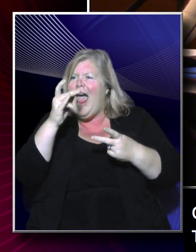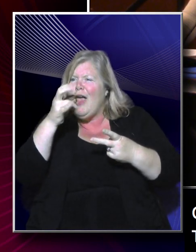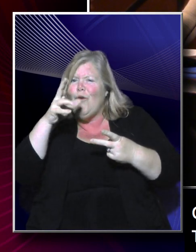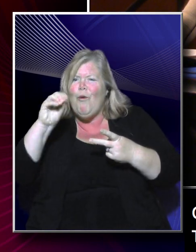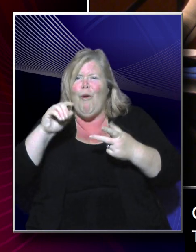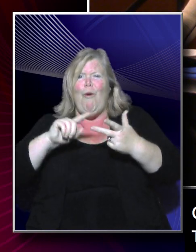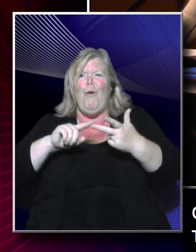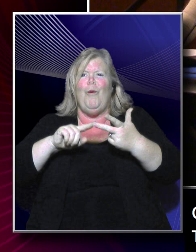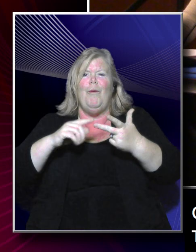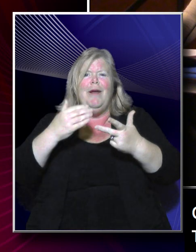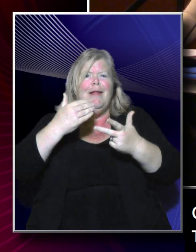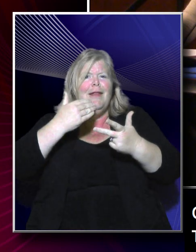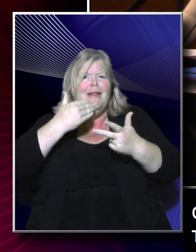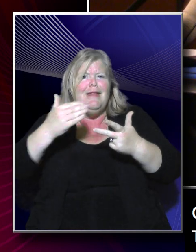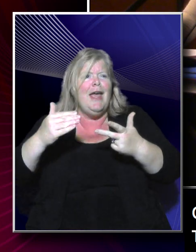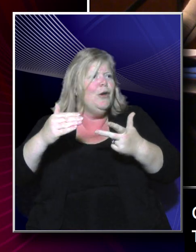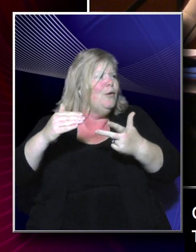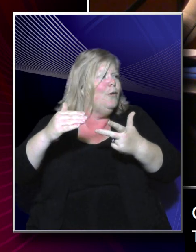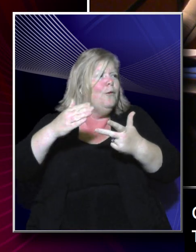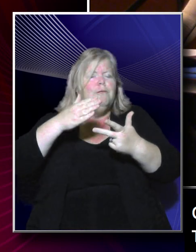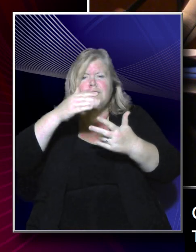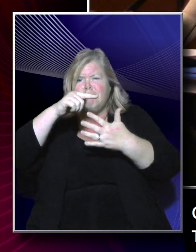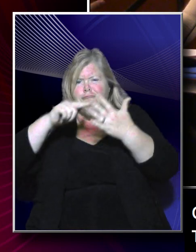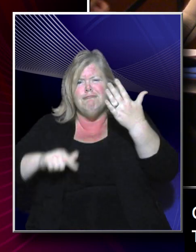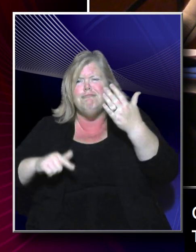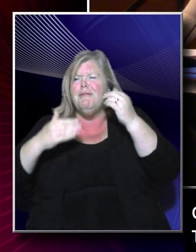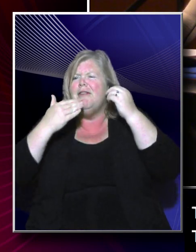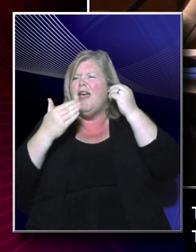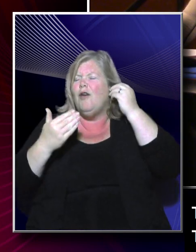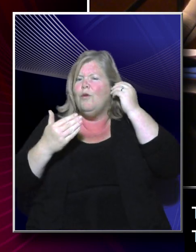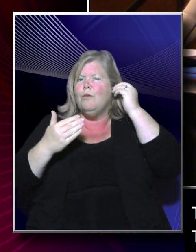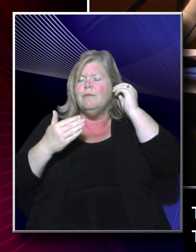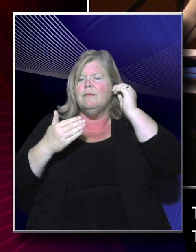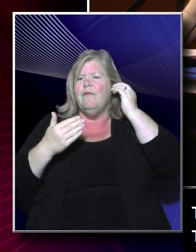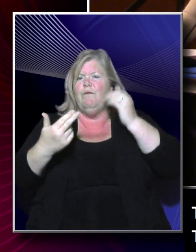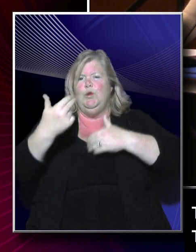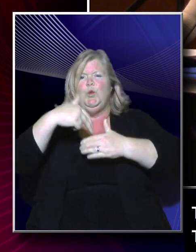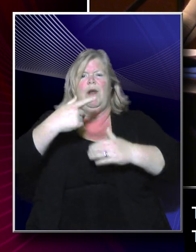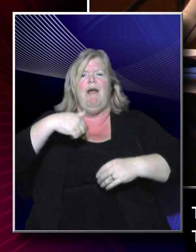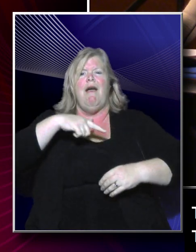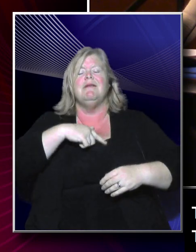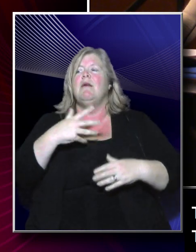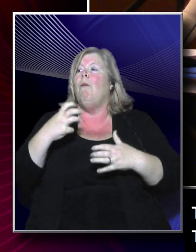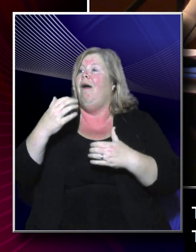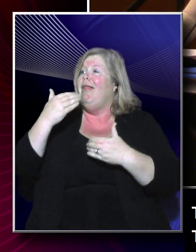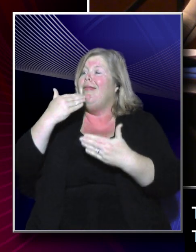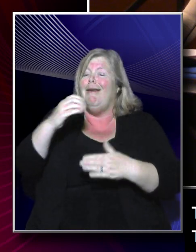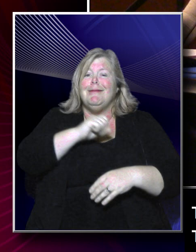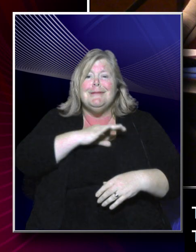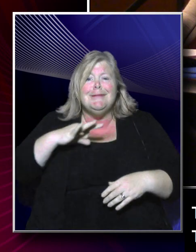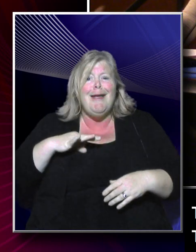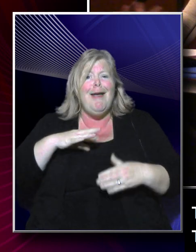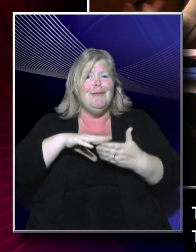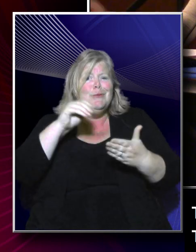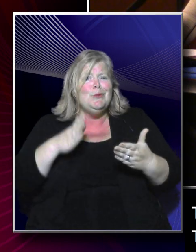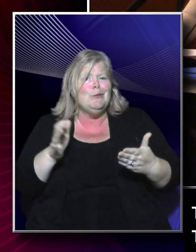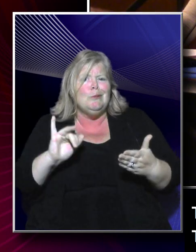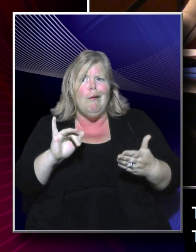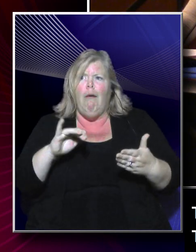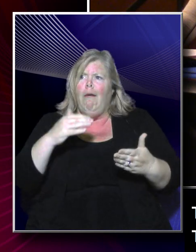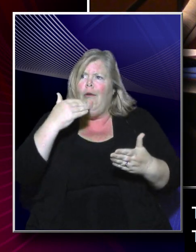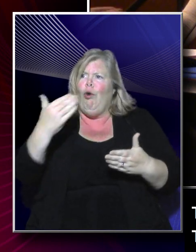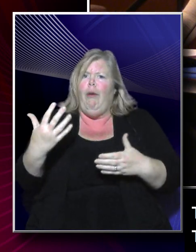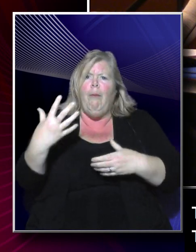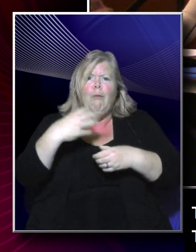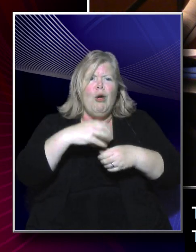happen. Also, probably more than anything, I just want to thank our staff and students. They participated, they gave honest input. I